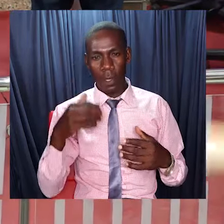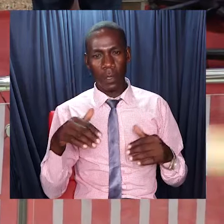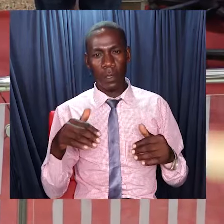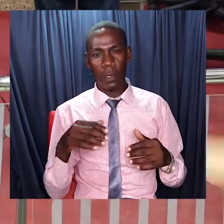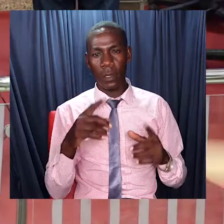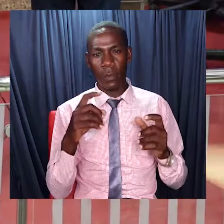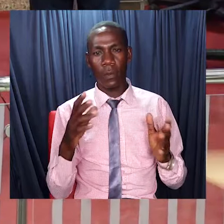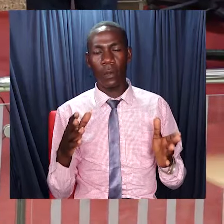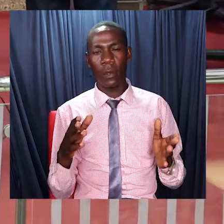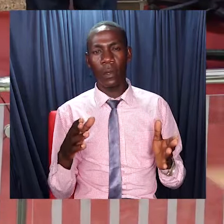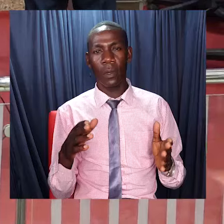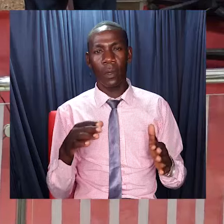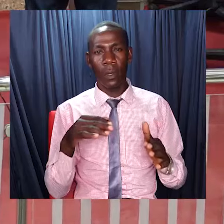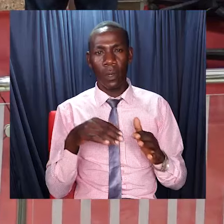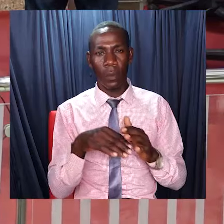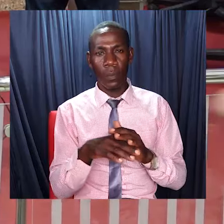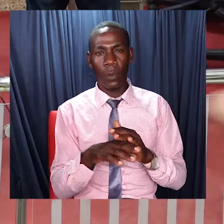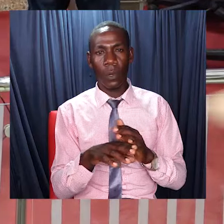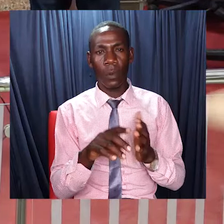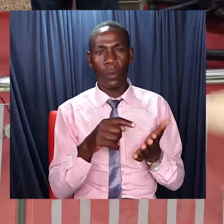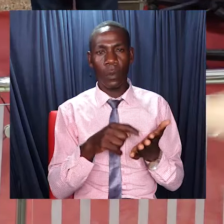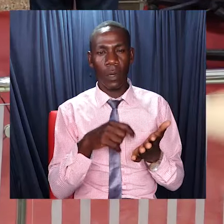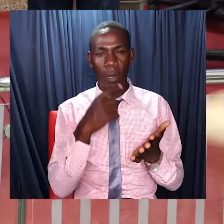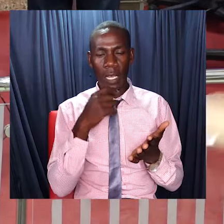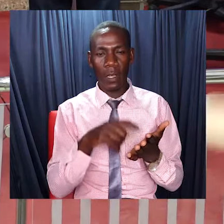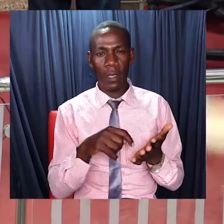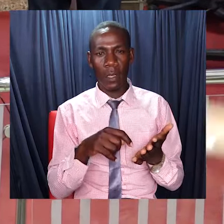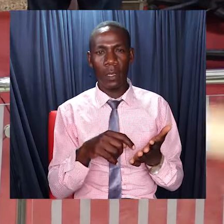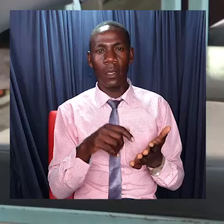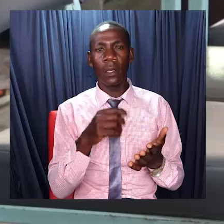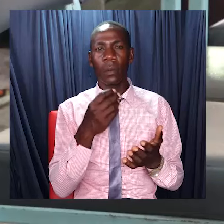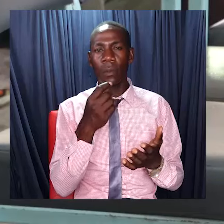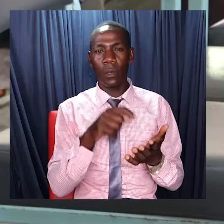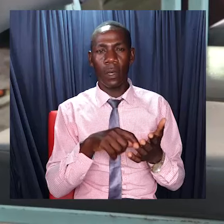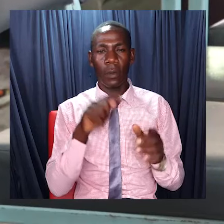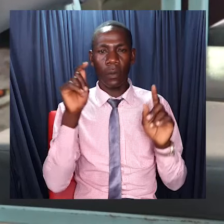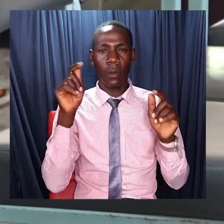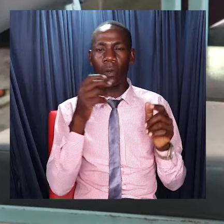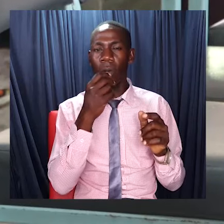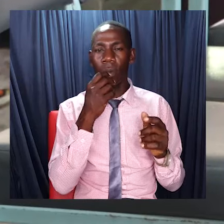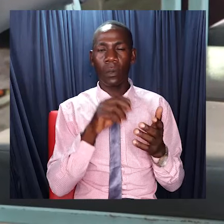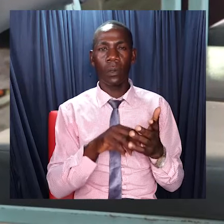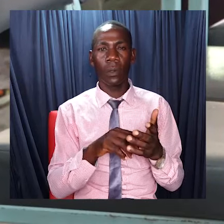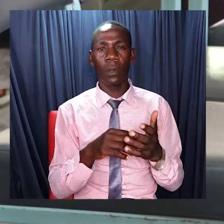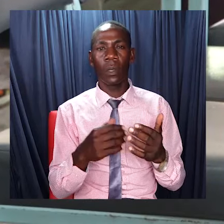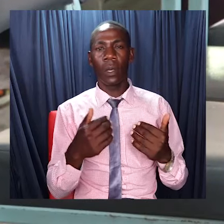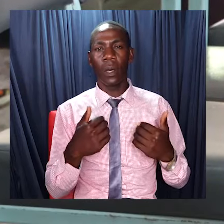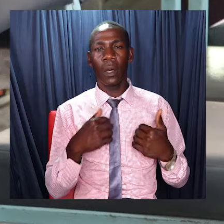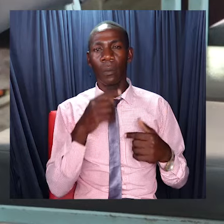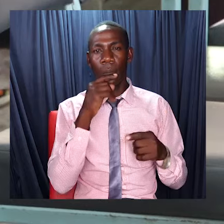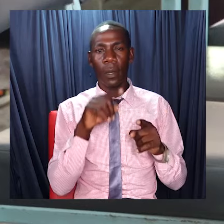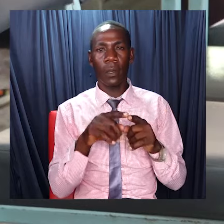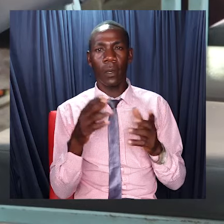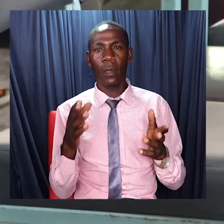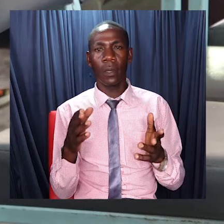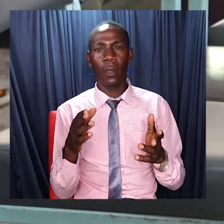healed because I did evil. Michele, I went for hunting and did all those things. And